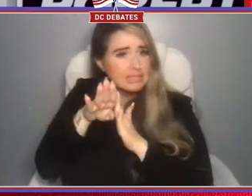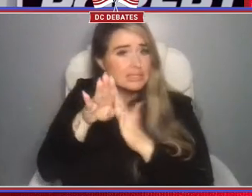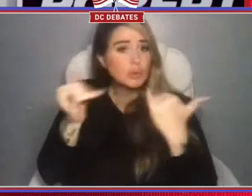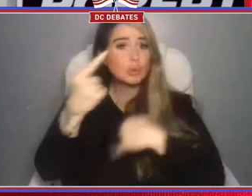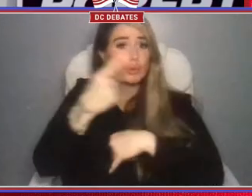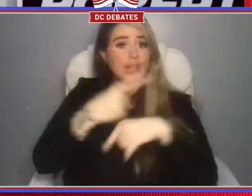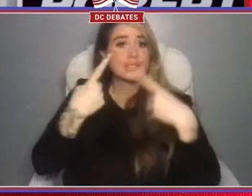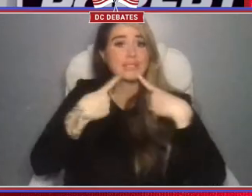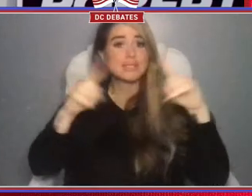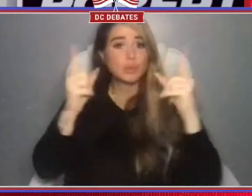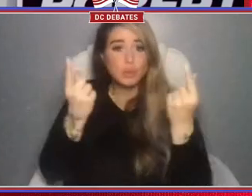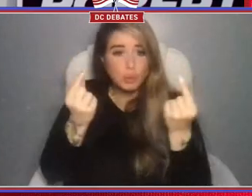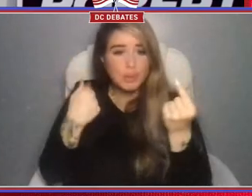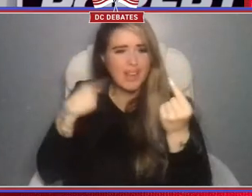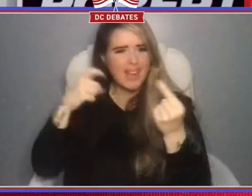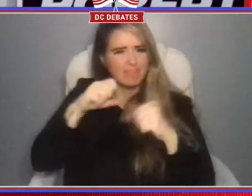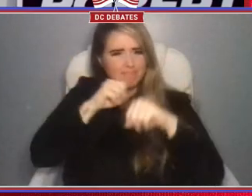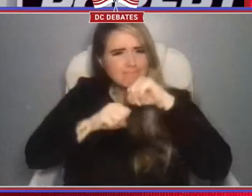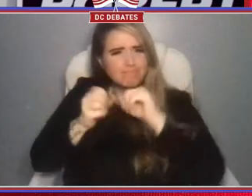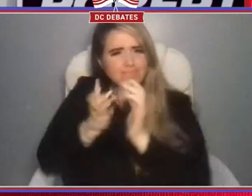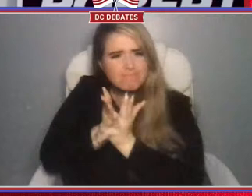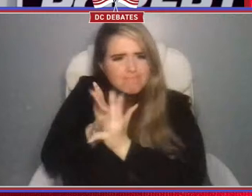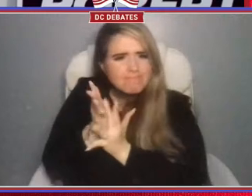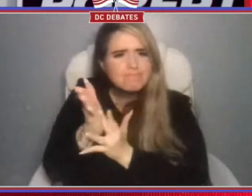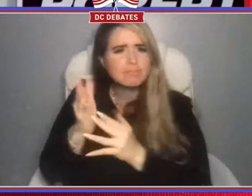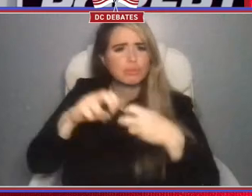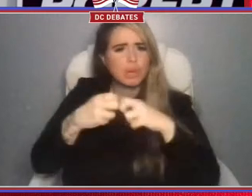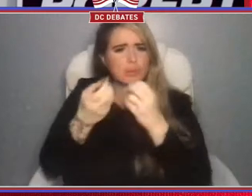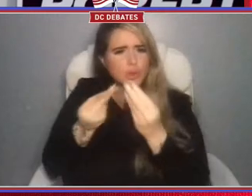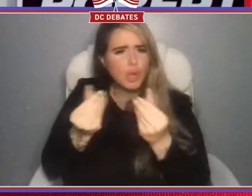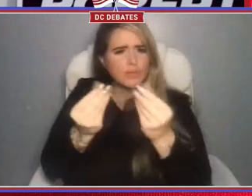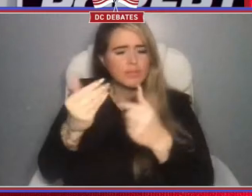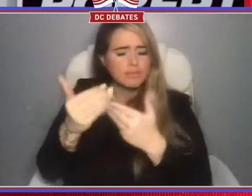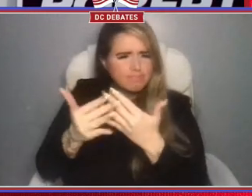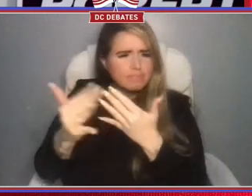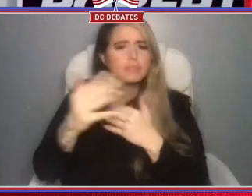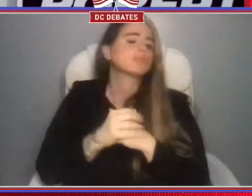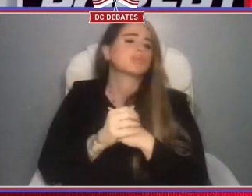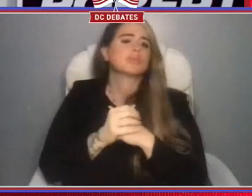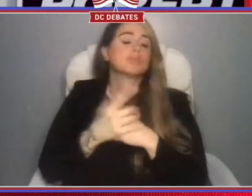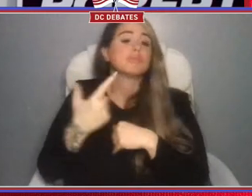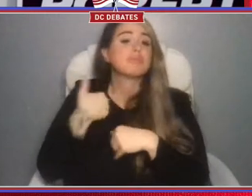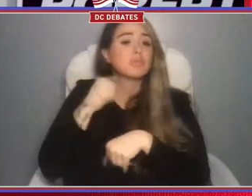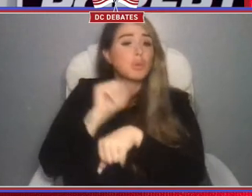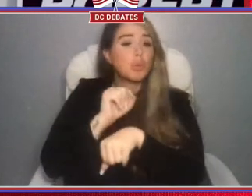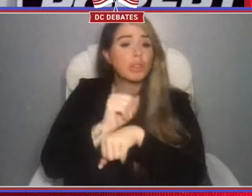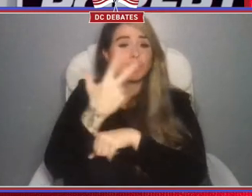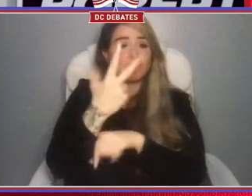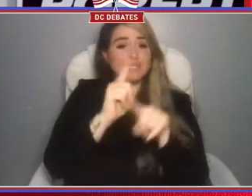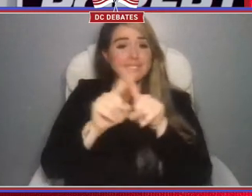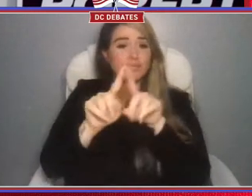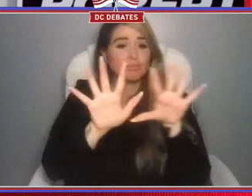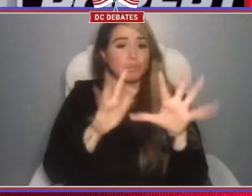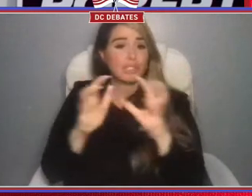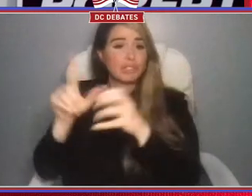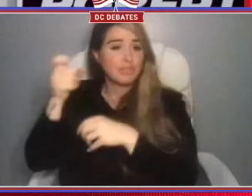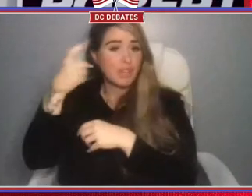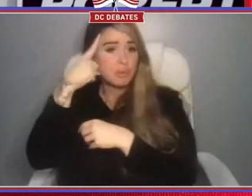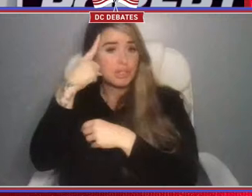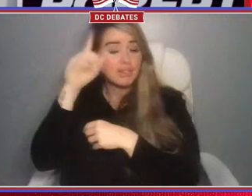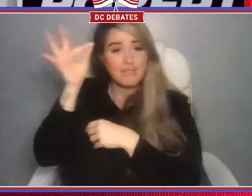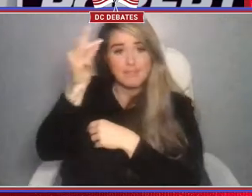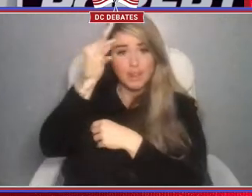solver. For the past 15 years, I've worked in all three branches of government at the federal and local level, and I have used those skills